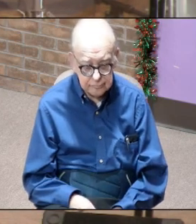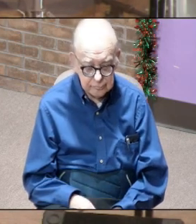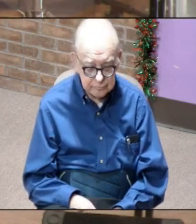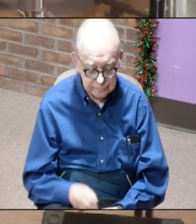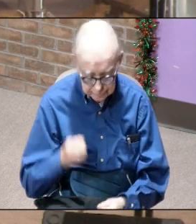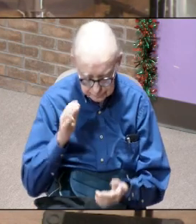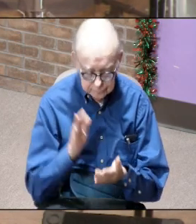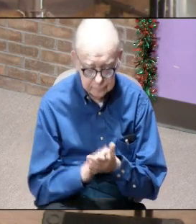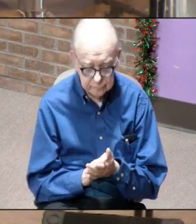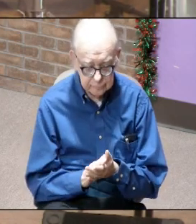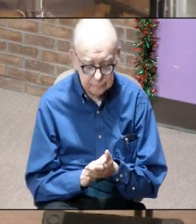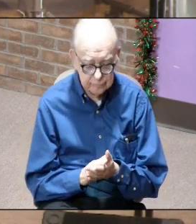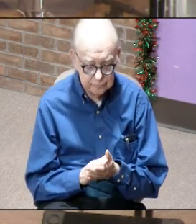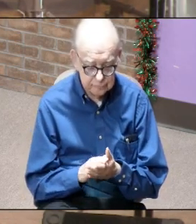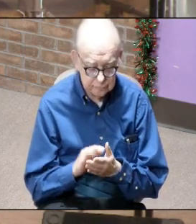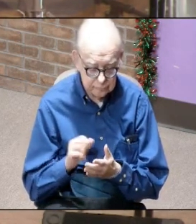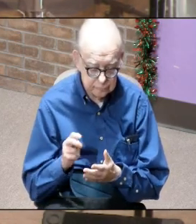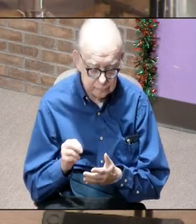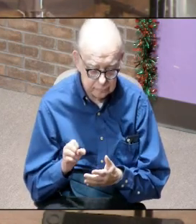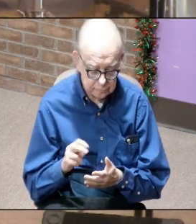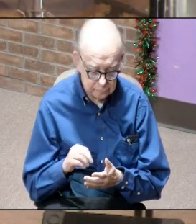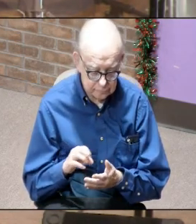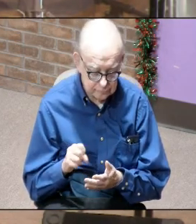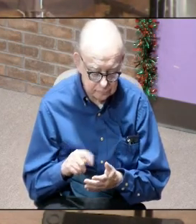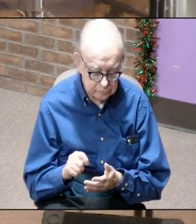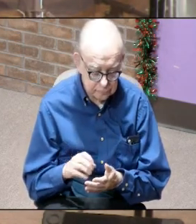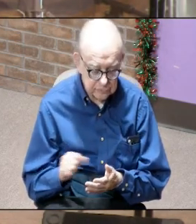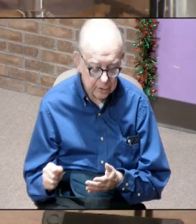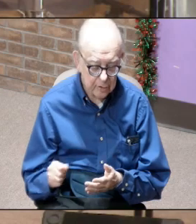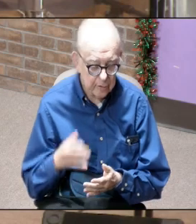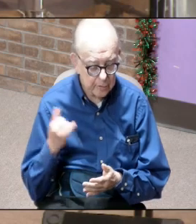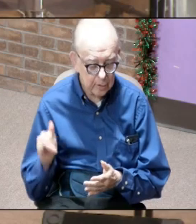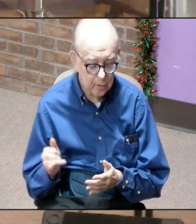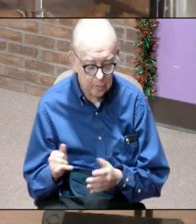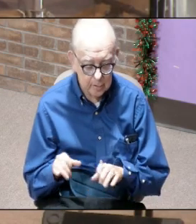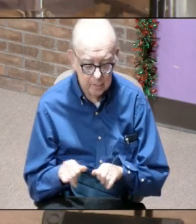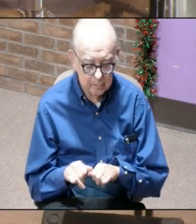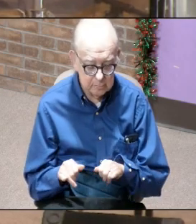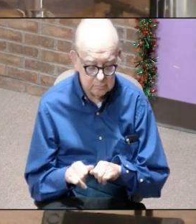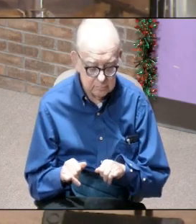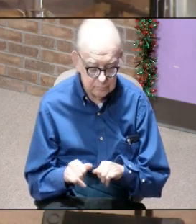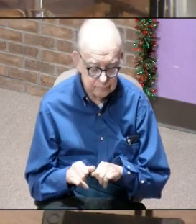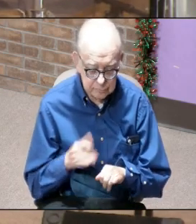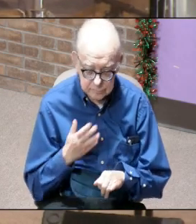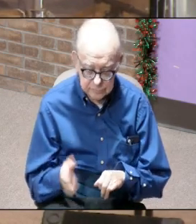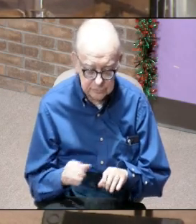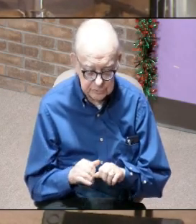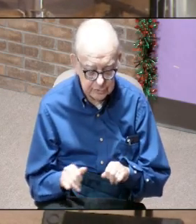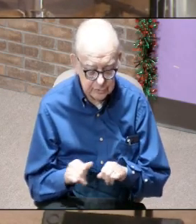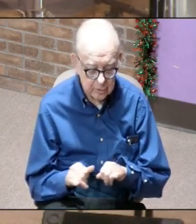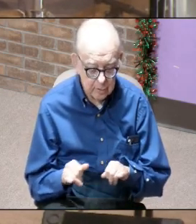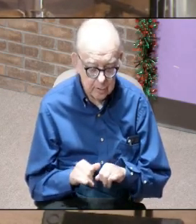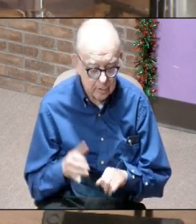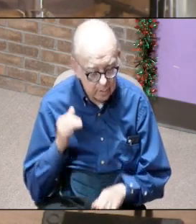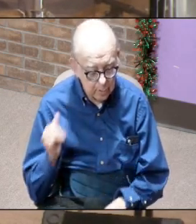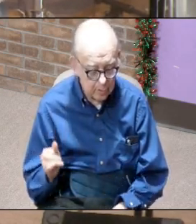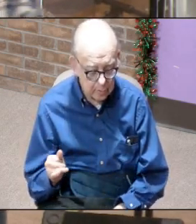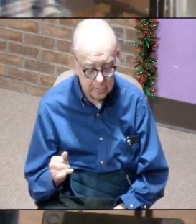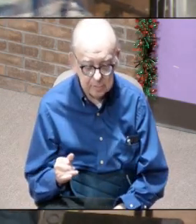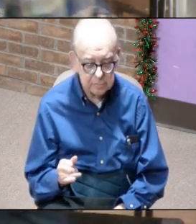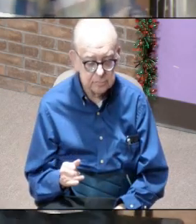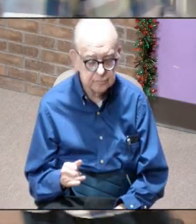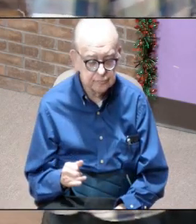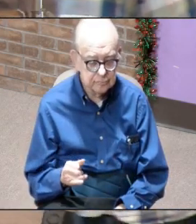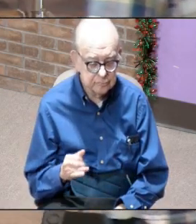And I believe it was Lyndon Johnson who took us off the gold standard. And there is no gold in California or Fort